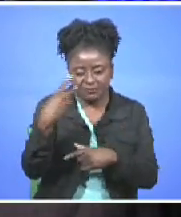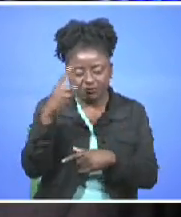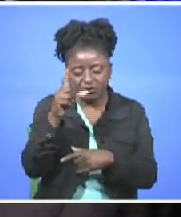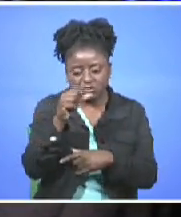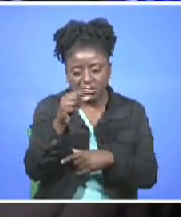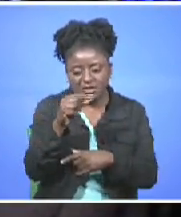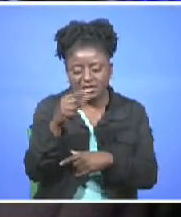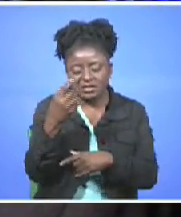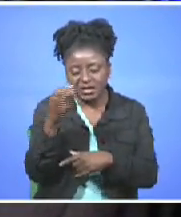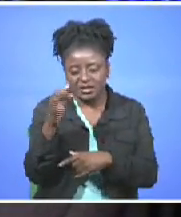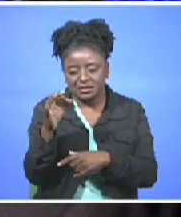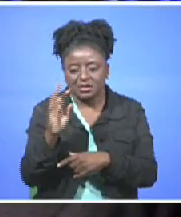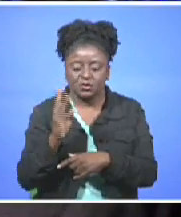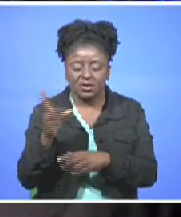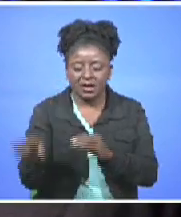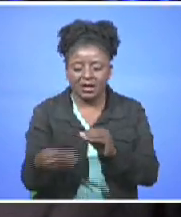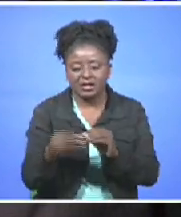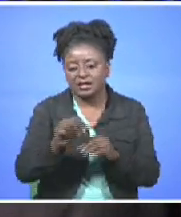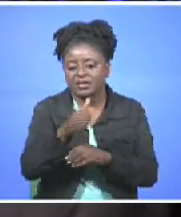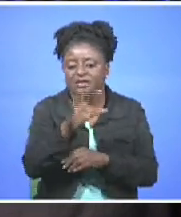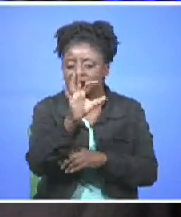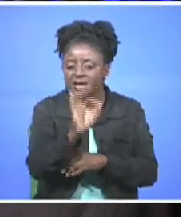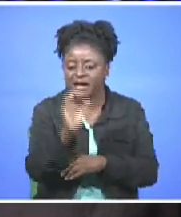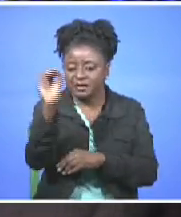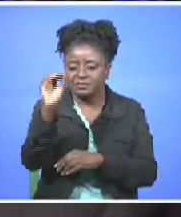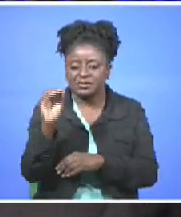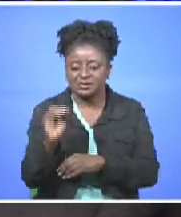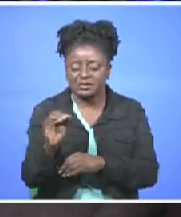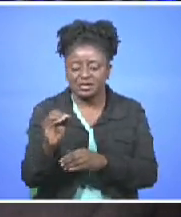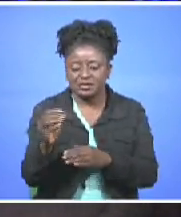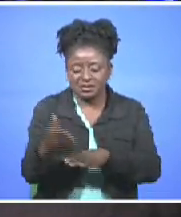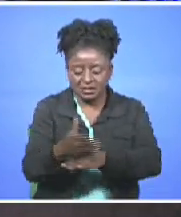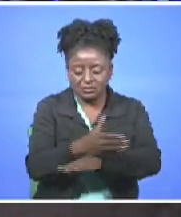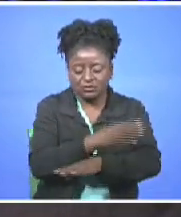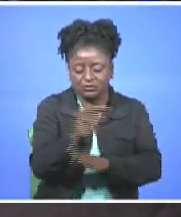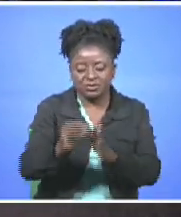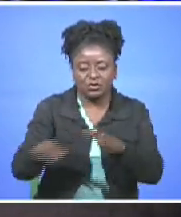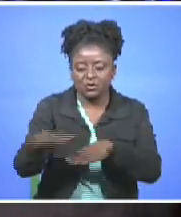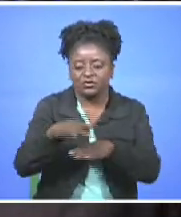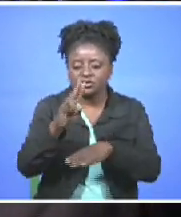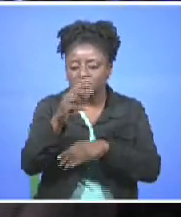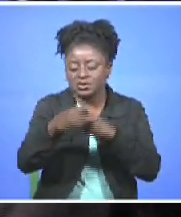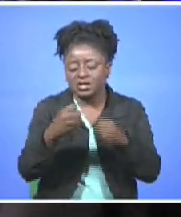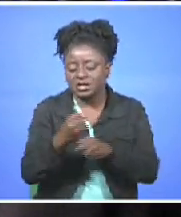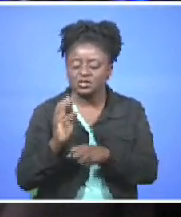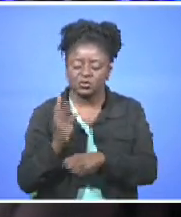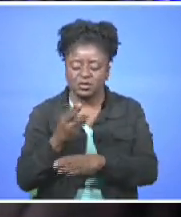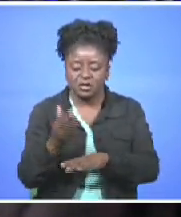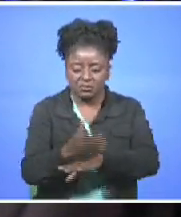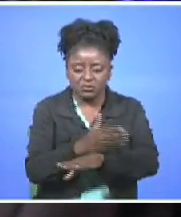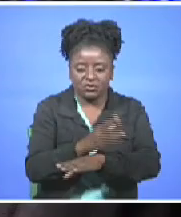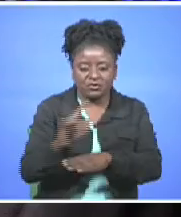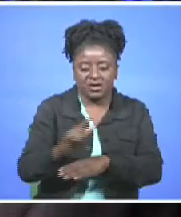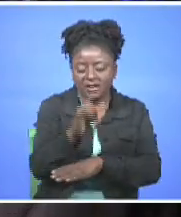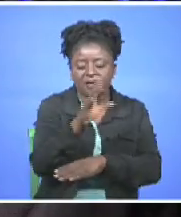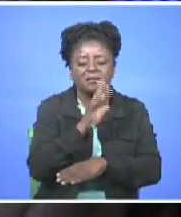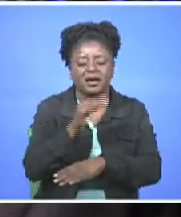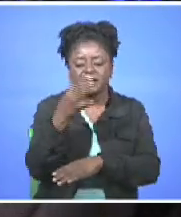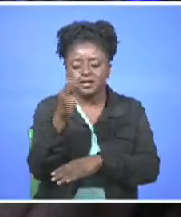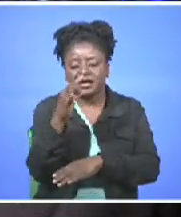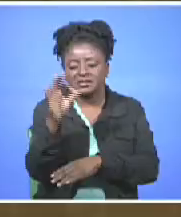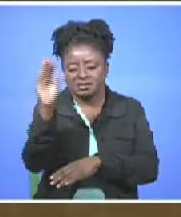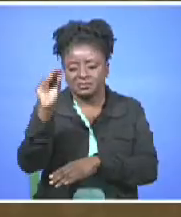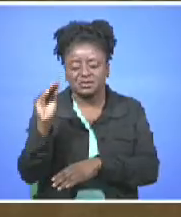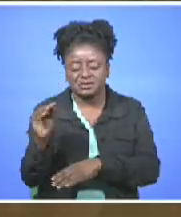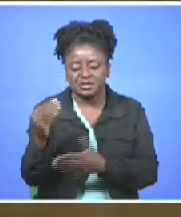2018-19, we are putting in another 9% improvement. So overall, over a two-year period, we would have improved the airline by roughly about 19%